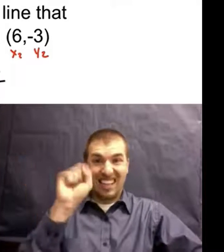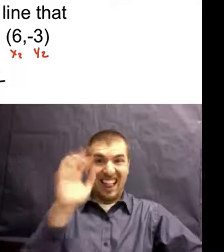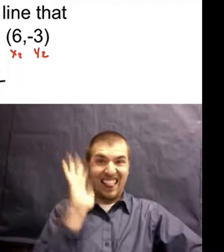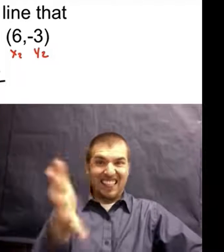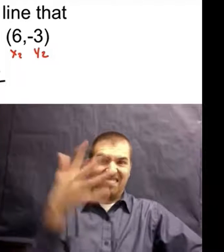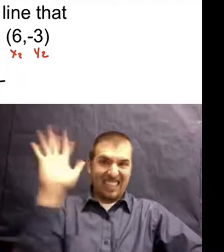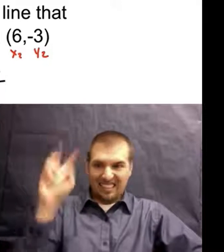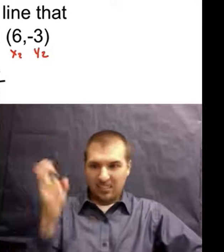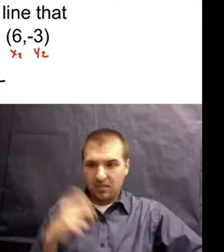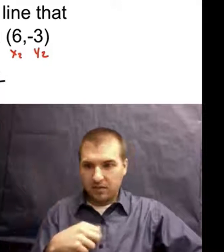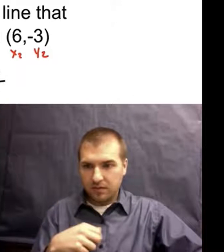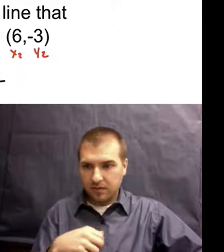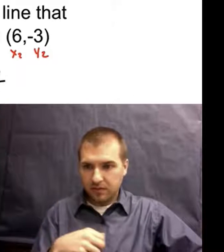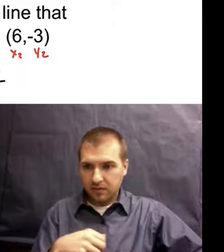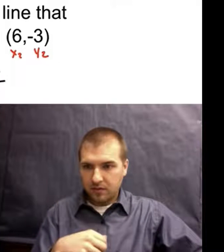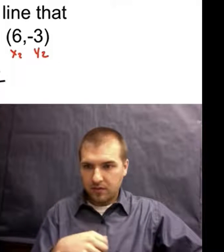Y minus 0